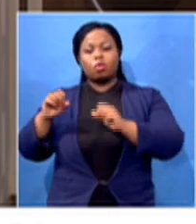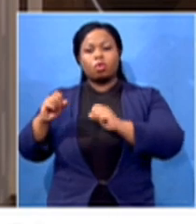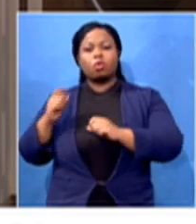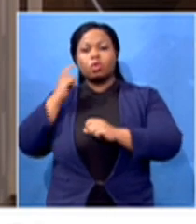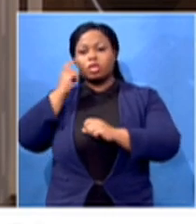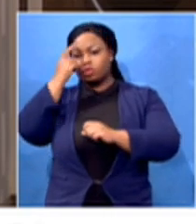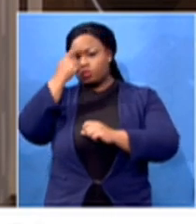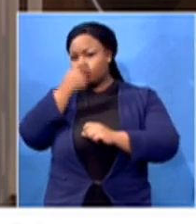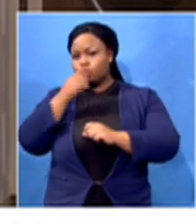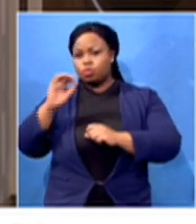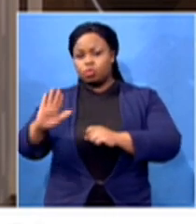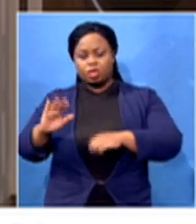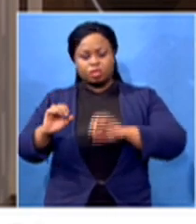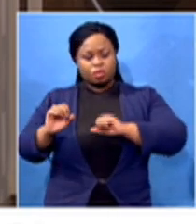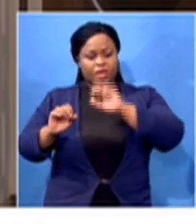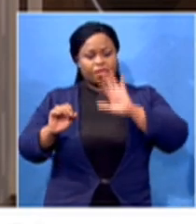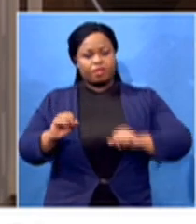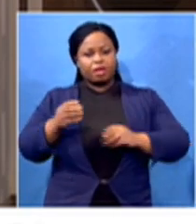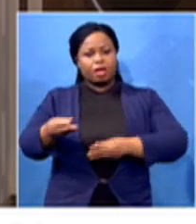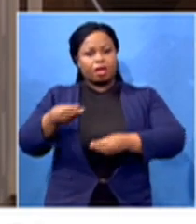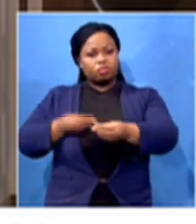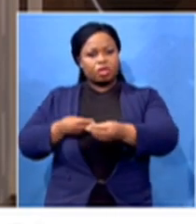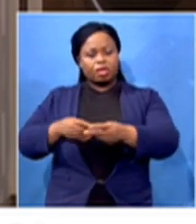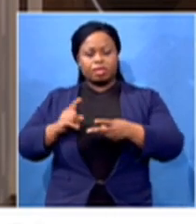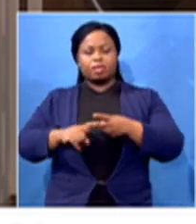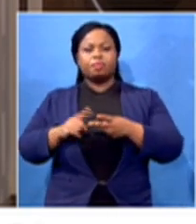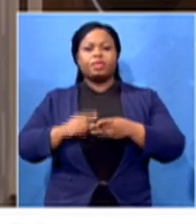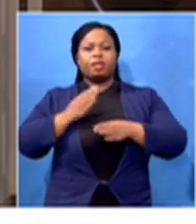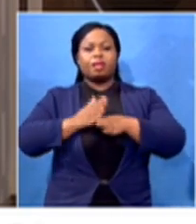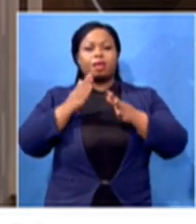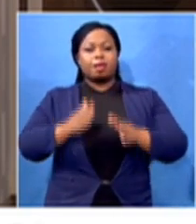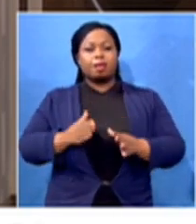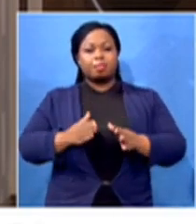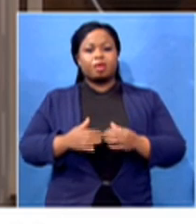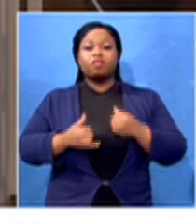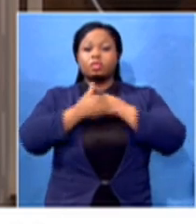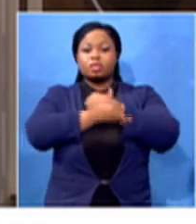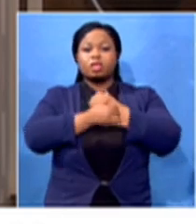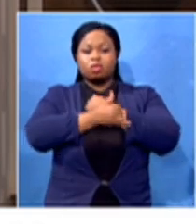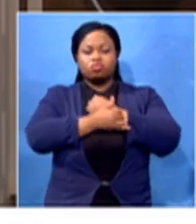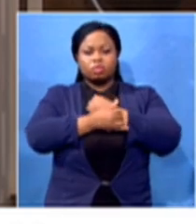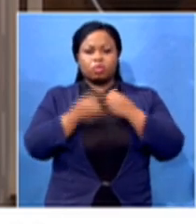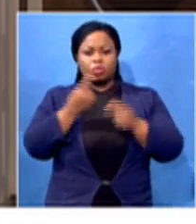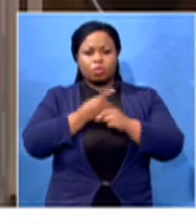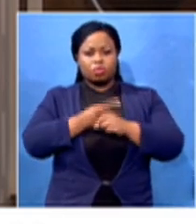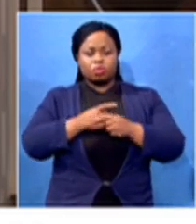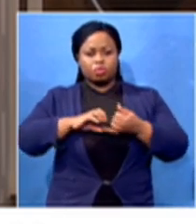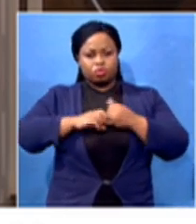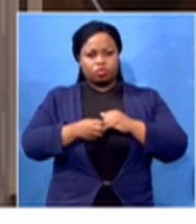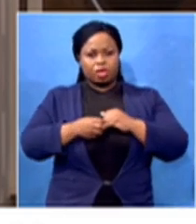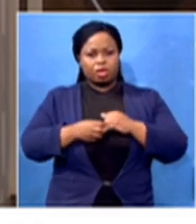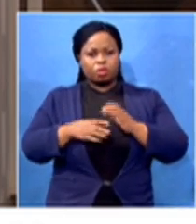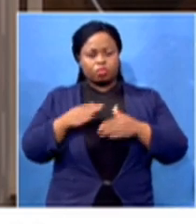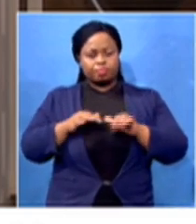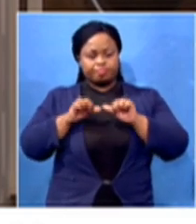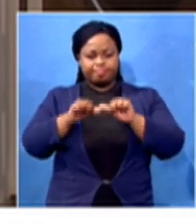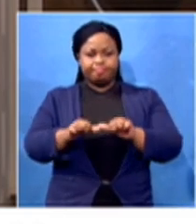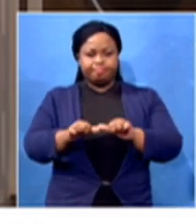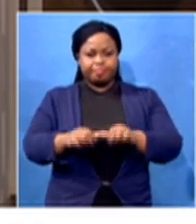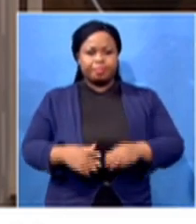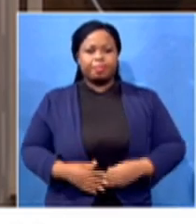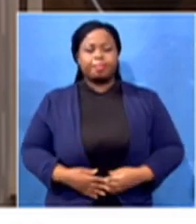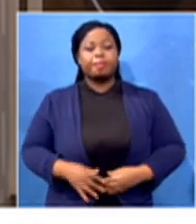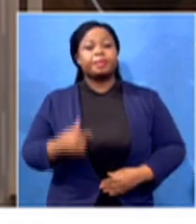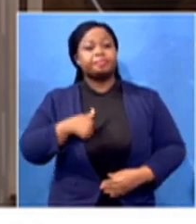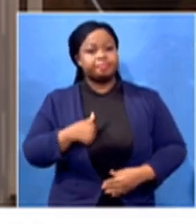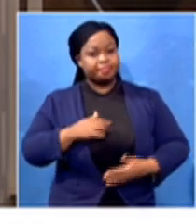a movement of labor between the countries that need to be addressed. And I'm very happy